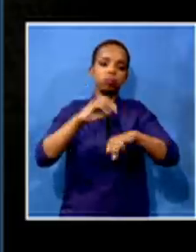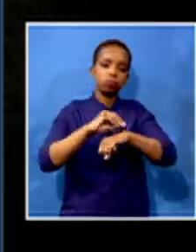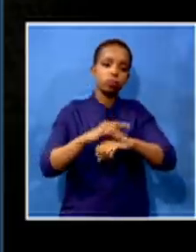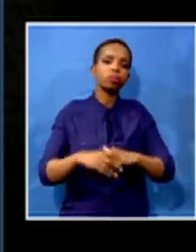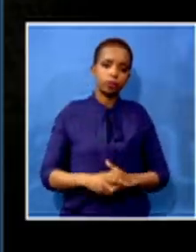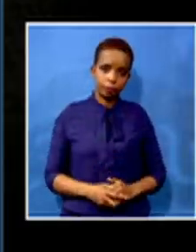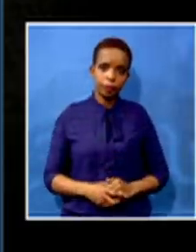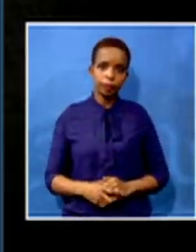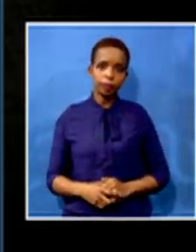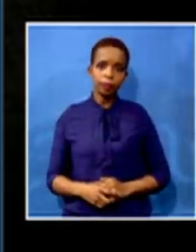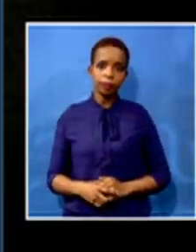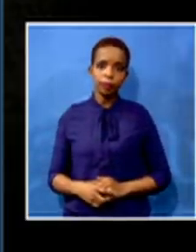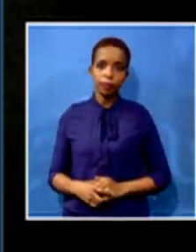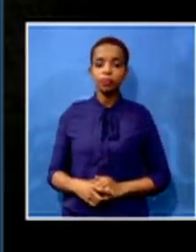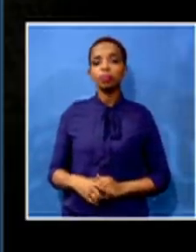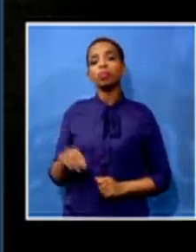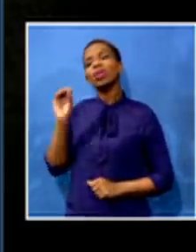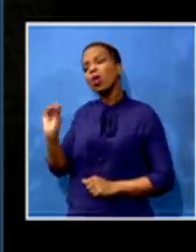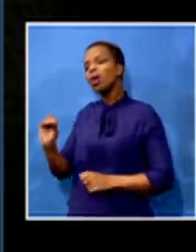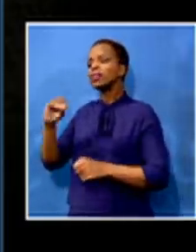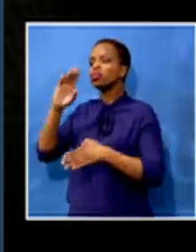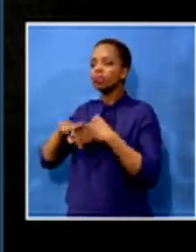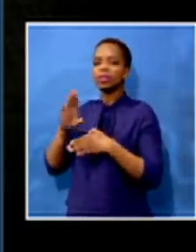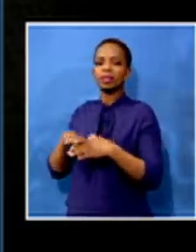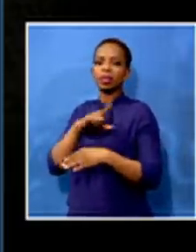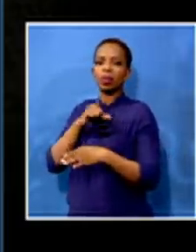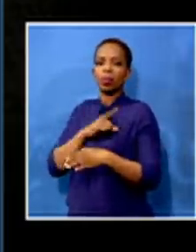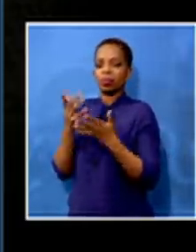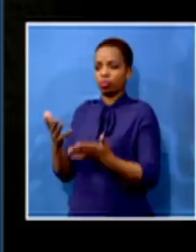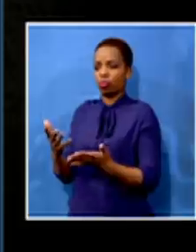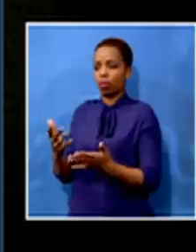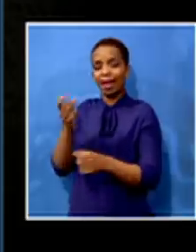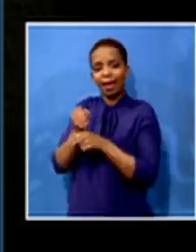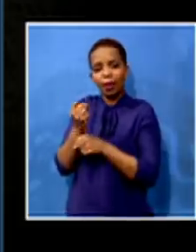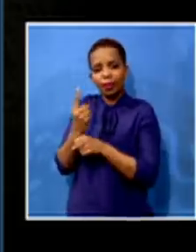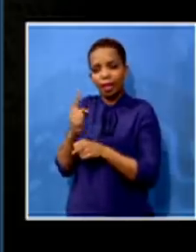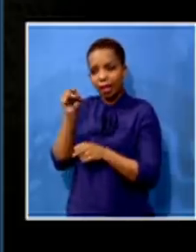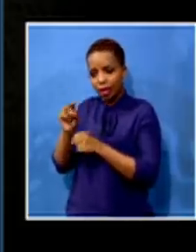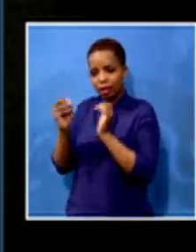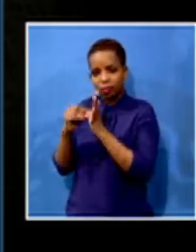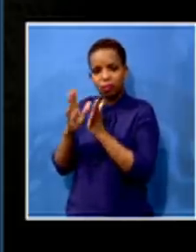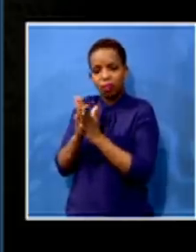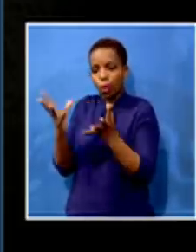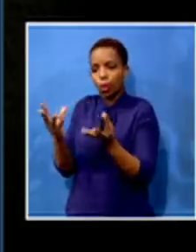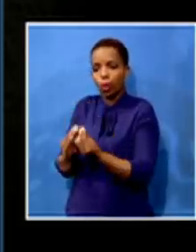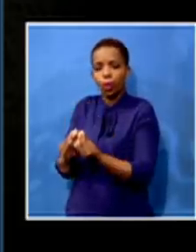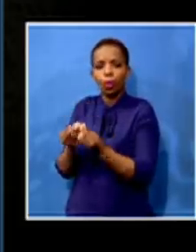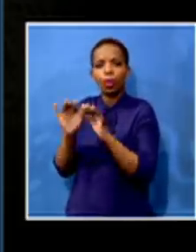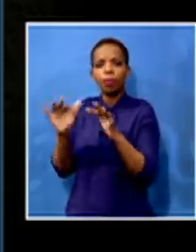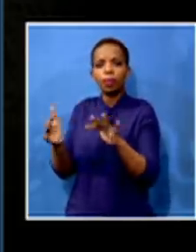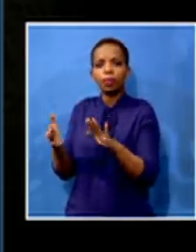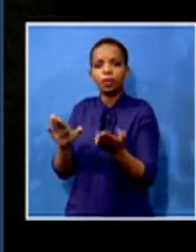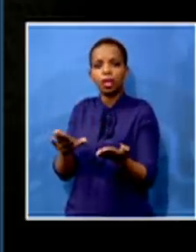And is there a possible reason for that? The fact that Gauteng is recording fewer deaths than the